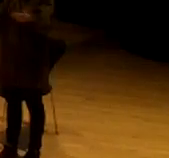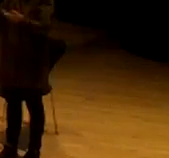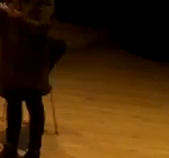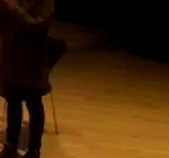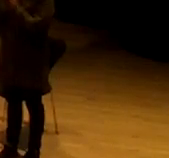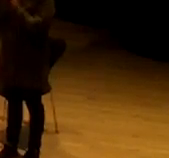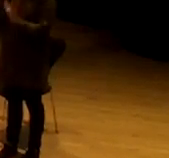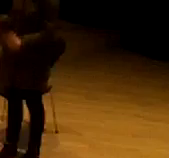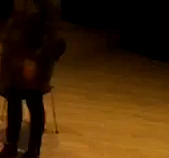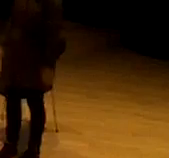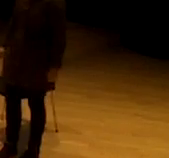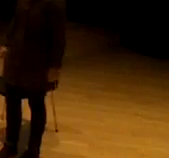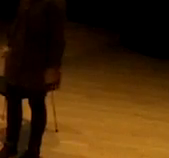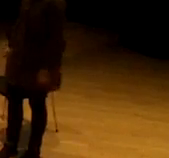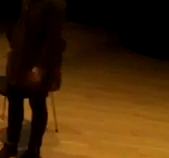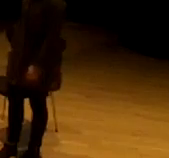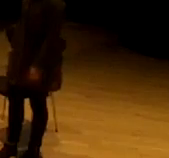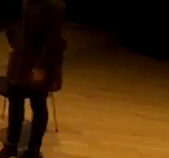Tamar Rogoff.